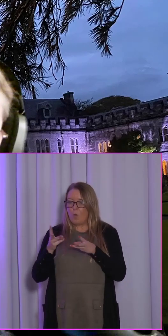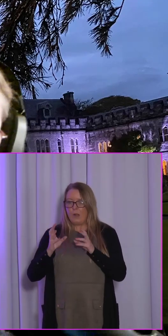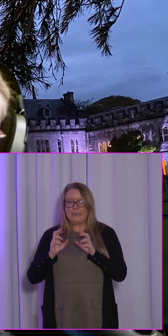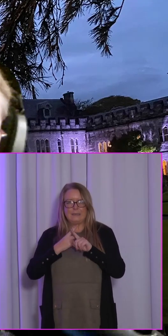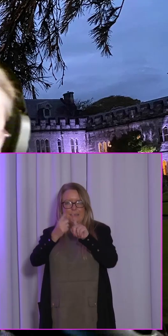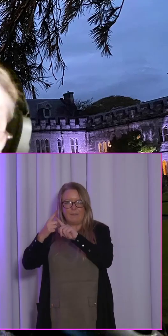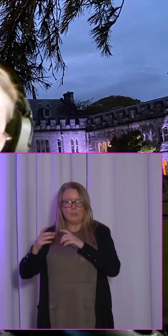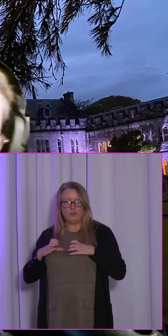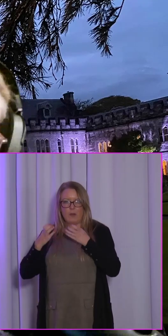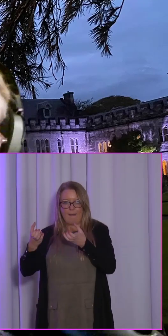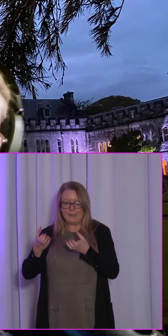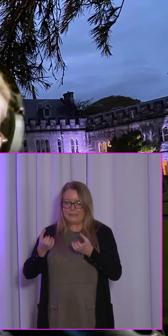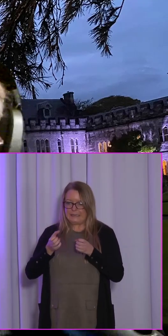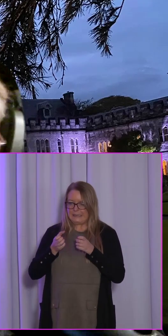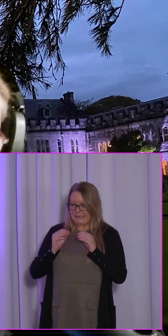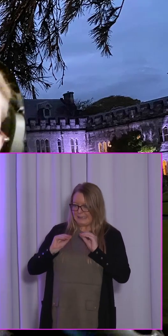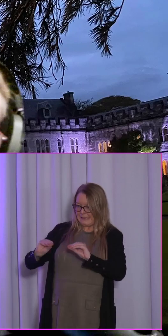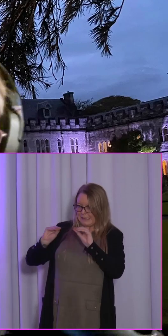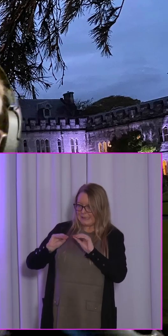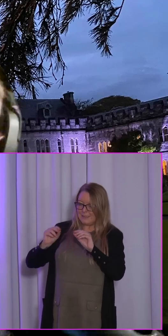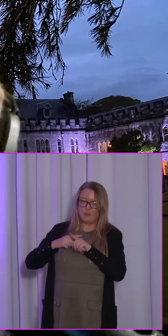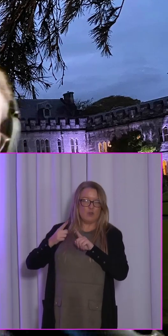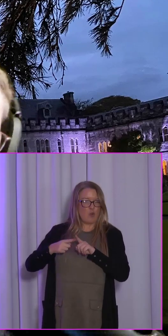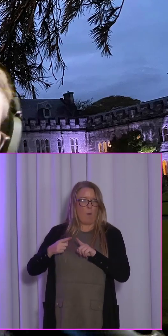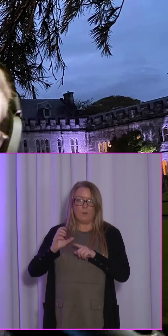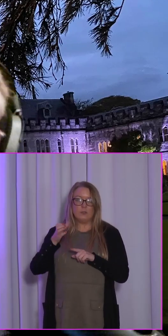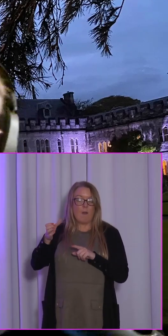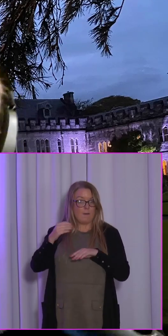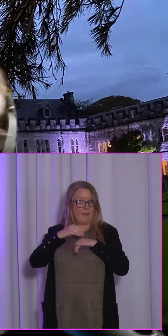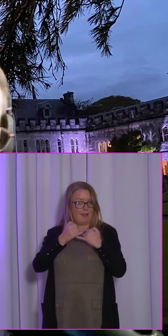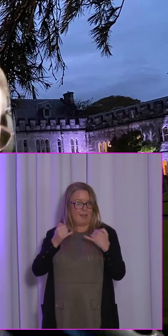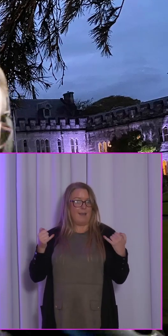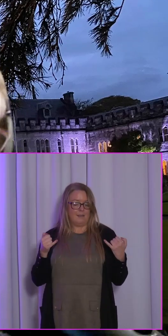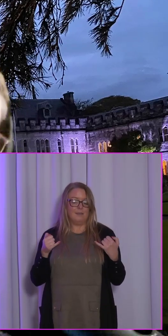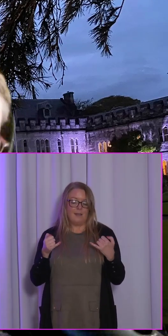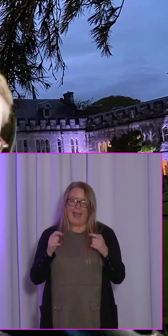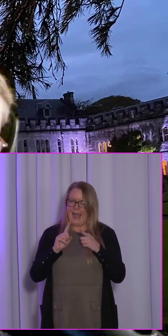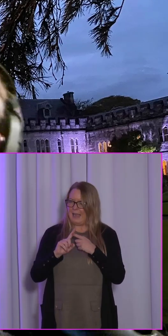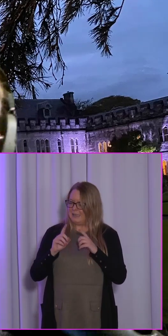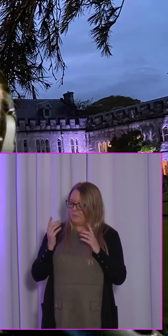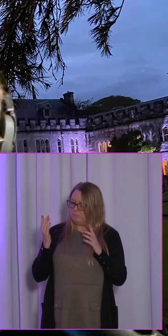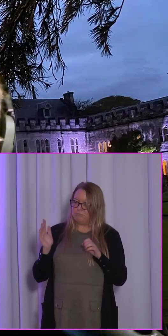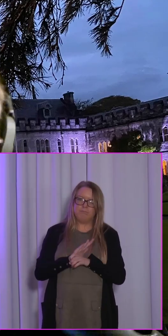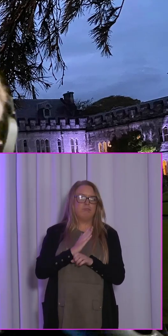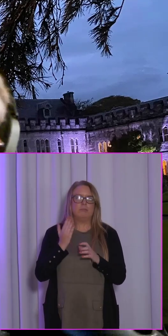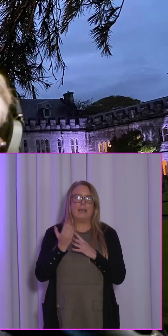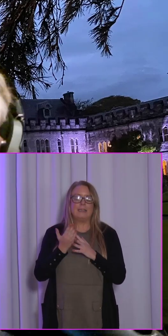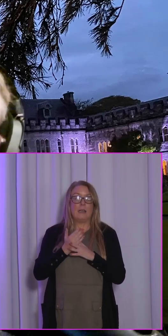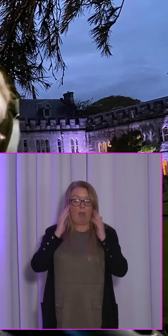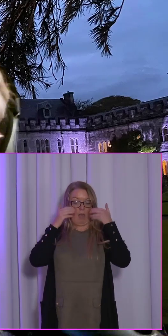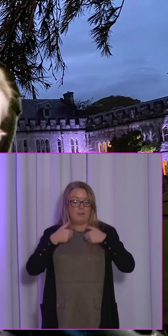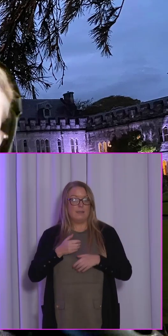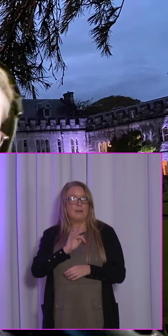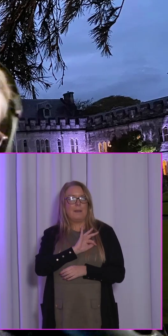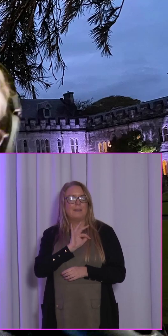and to be able to give them a university. It's a short course, it's completely online, and it's completely accessible. Being autistic myself,